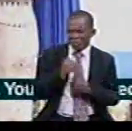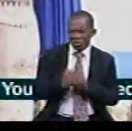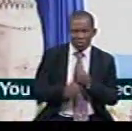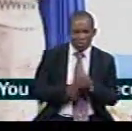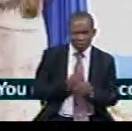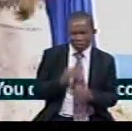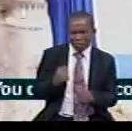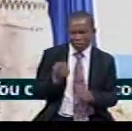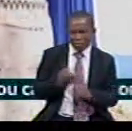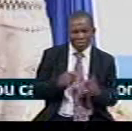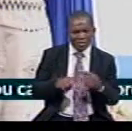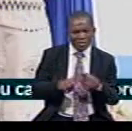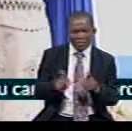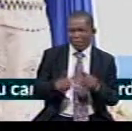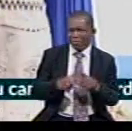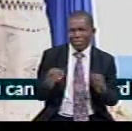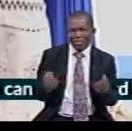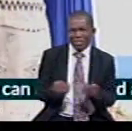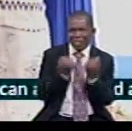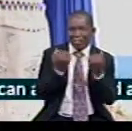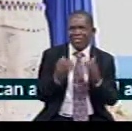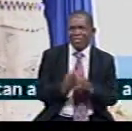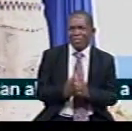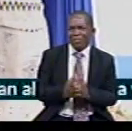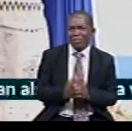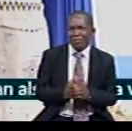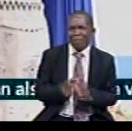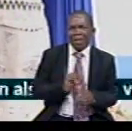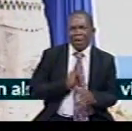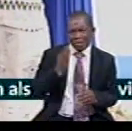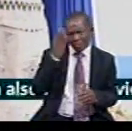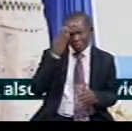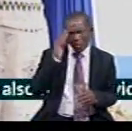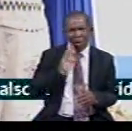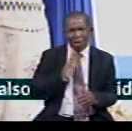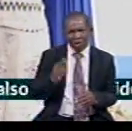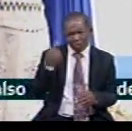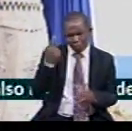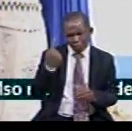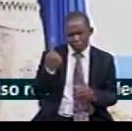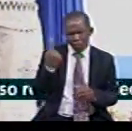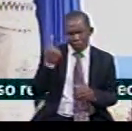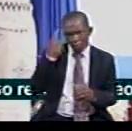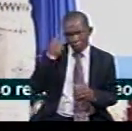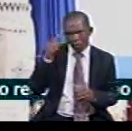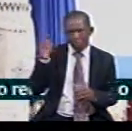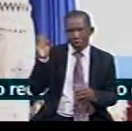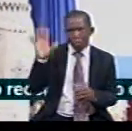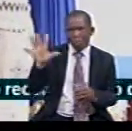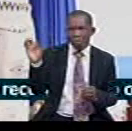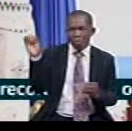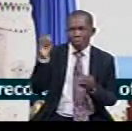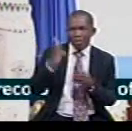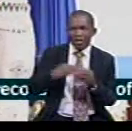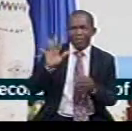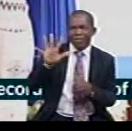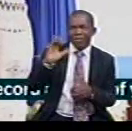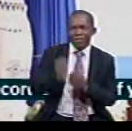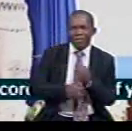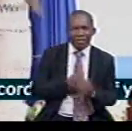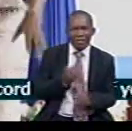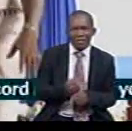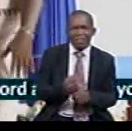been diagnosed with, as she rightly said, I've known her for the past 5 years, and she's been diagnosed with kidney infection, liver,